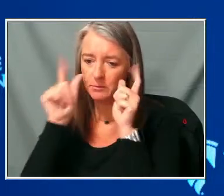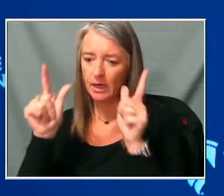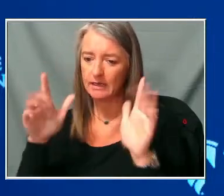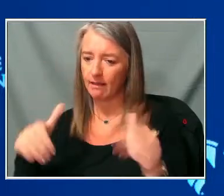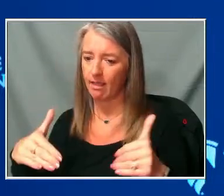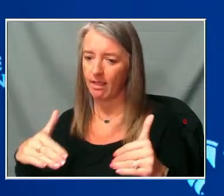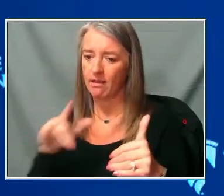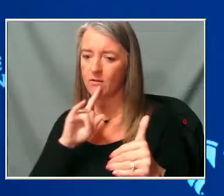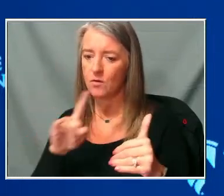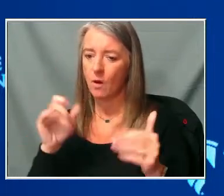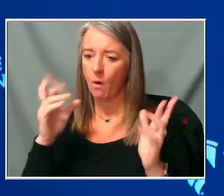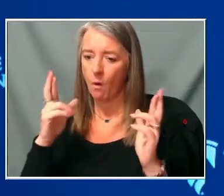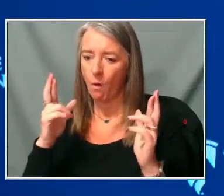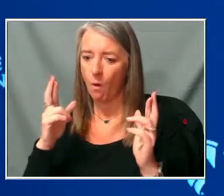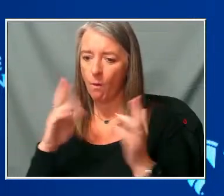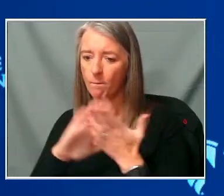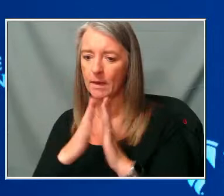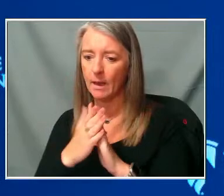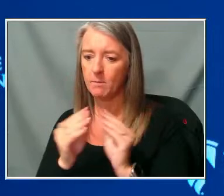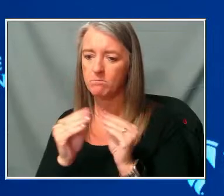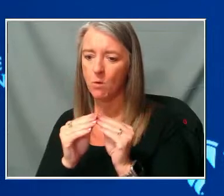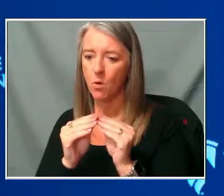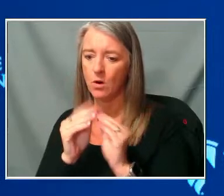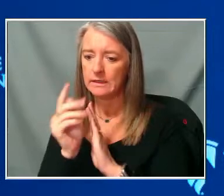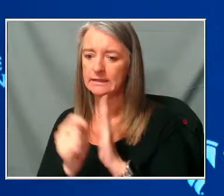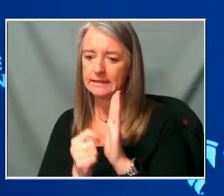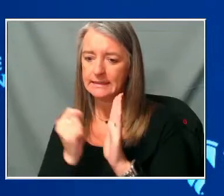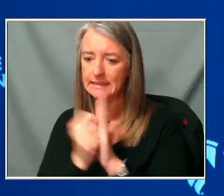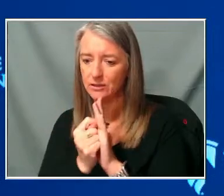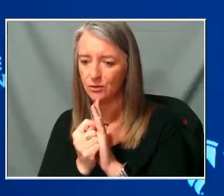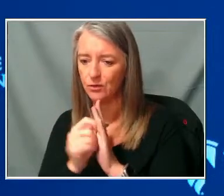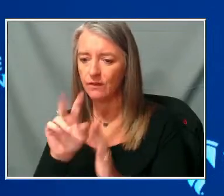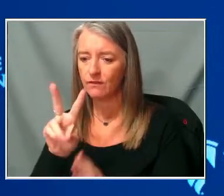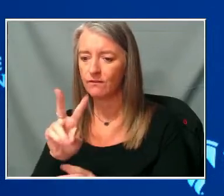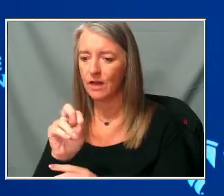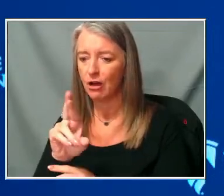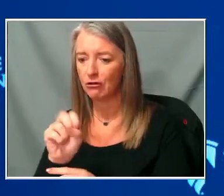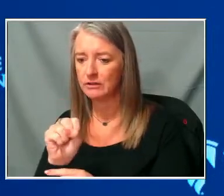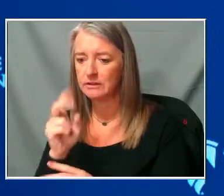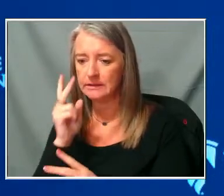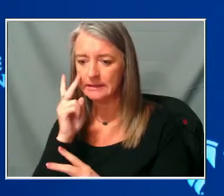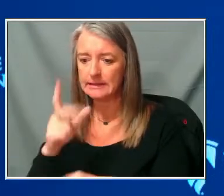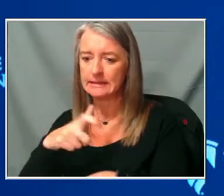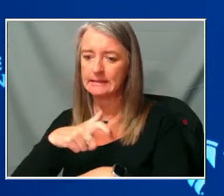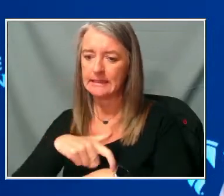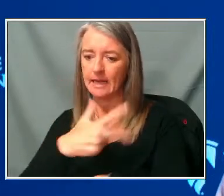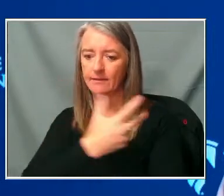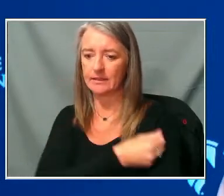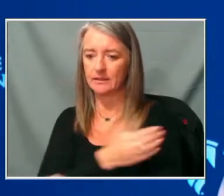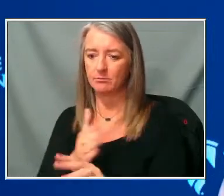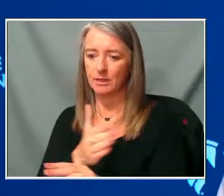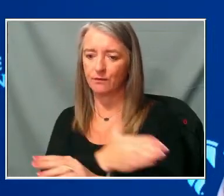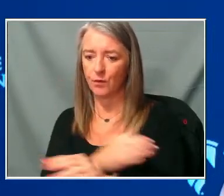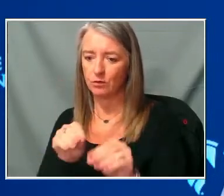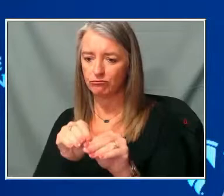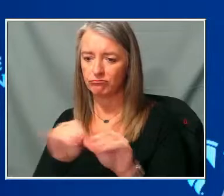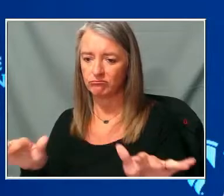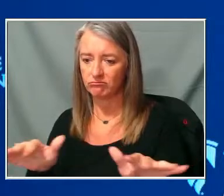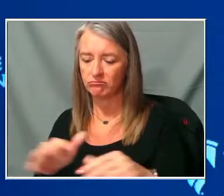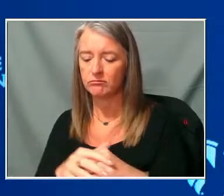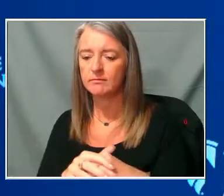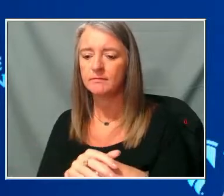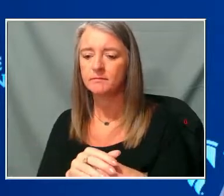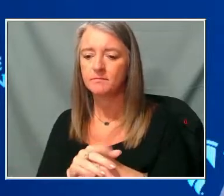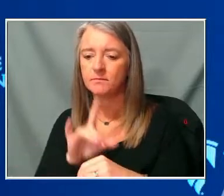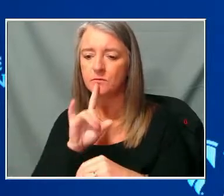will become a seasonal virus where you're seeing it and you can time your vaccine before the surge. That would be an